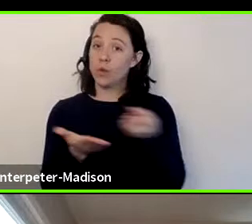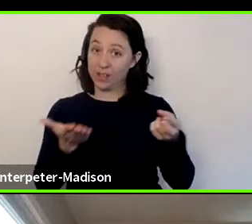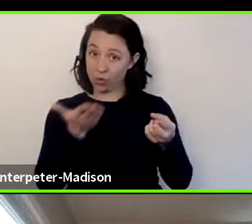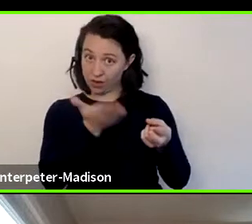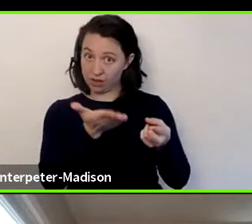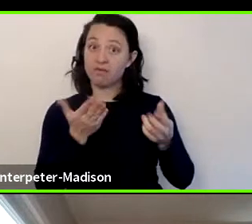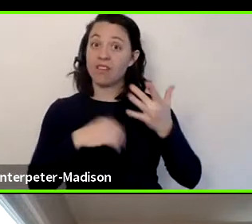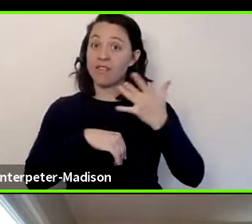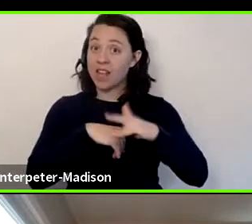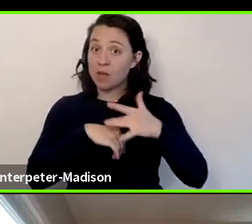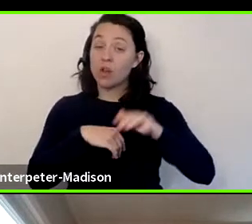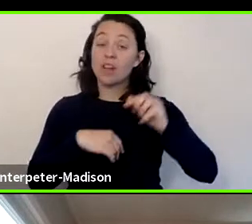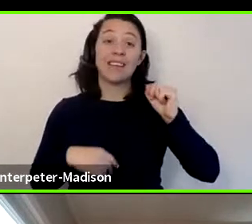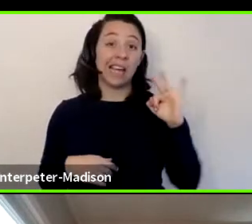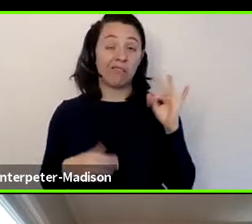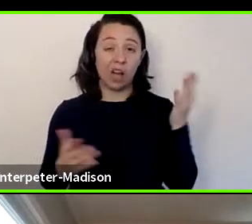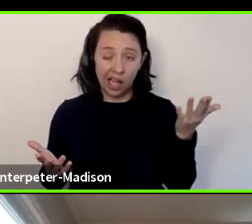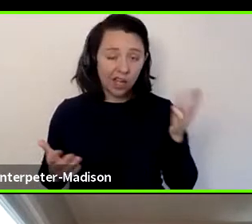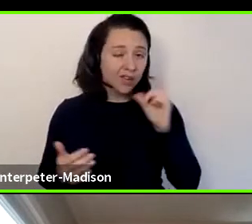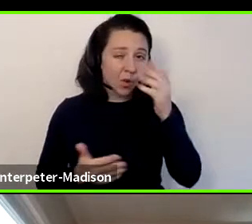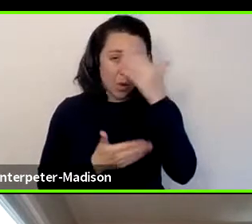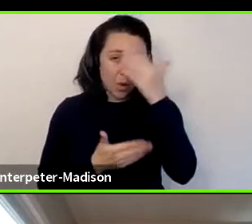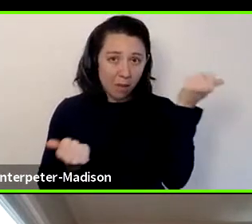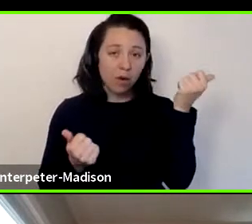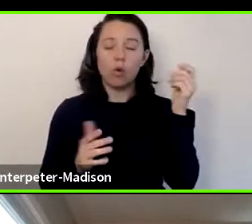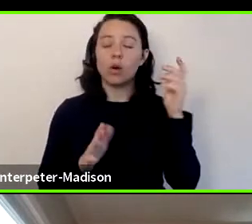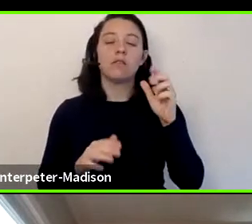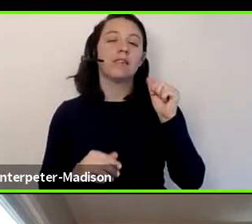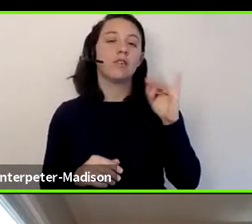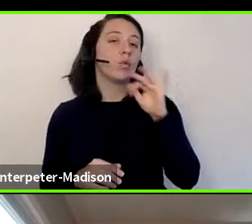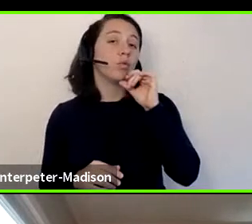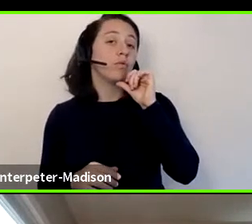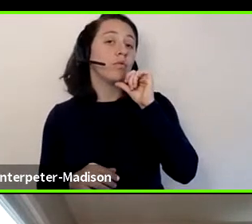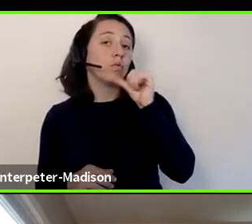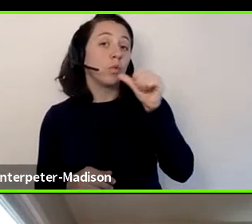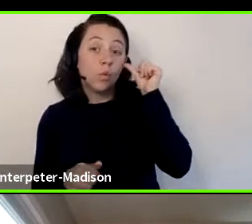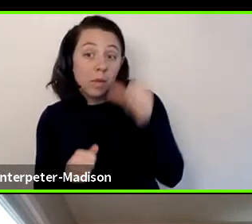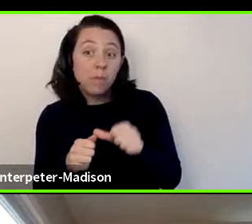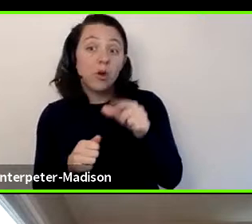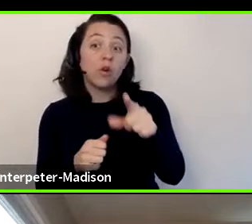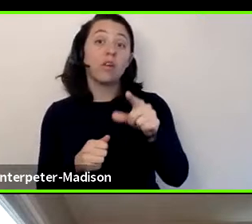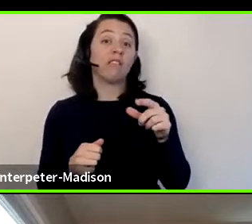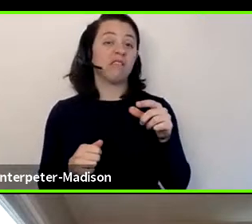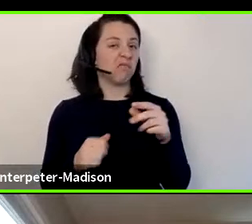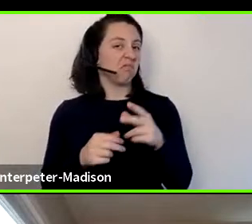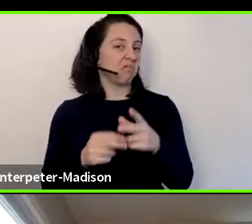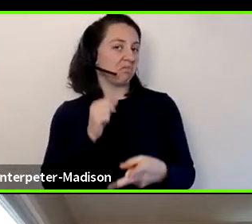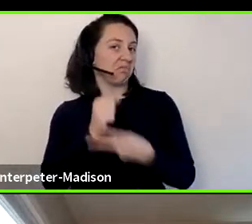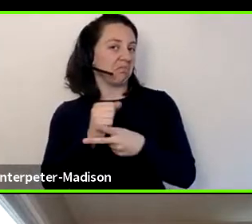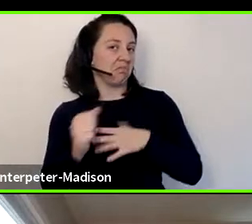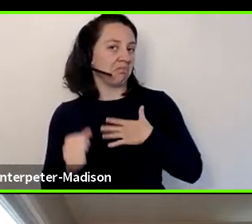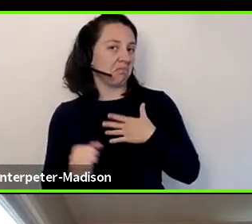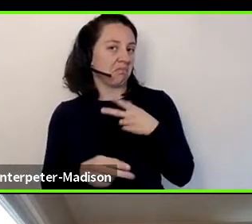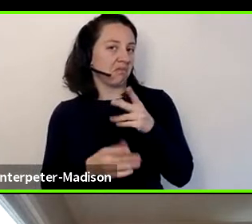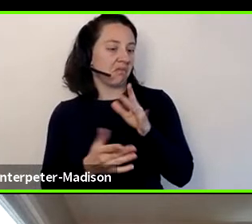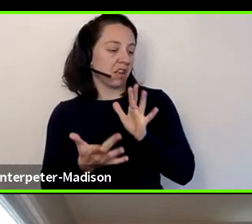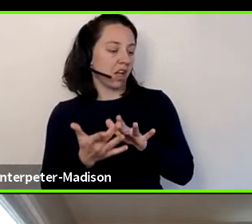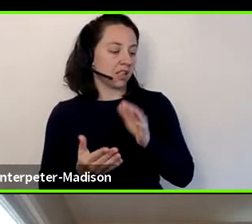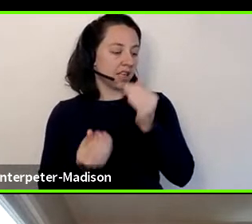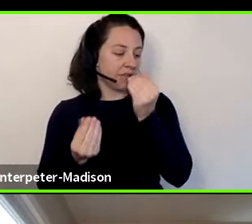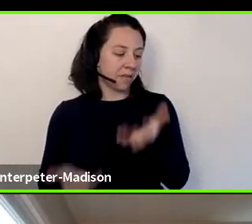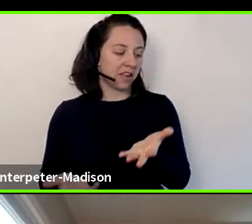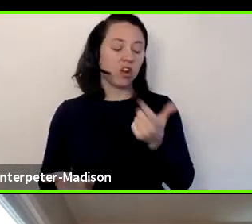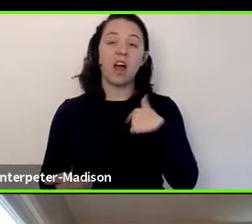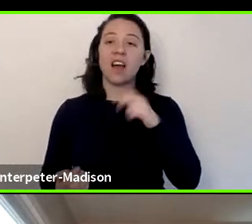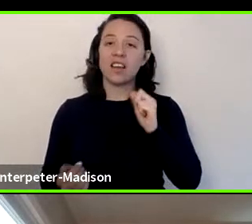you do not remember firsthand, hopefully you have my contact information. I can send you onward to